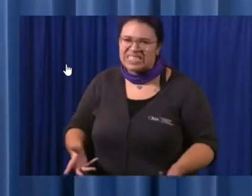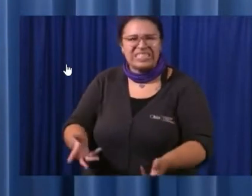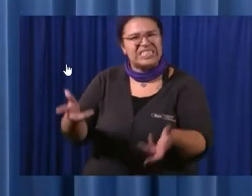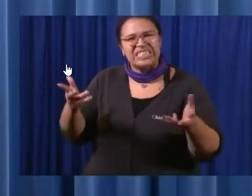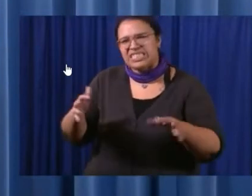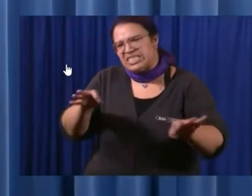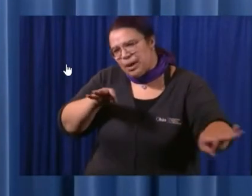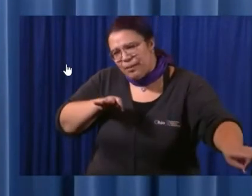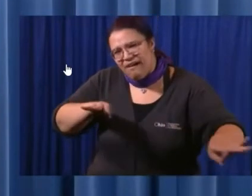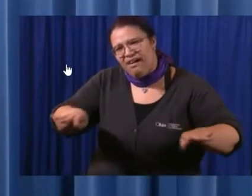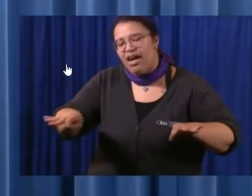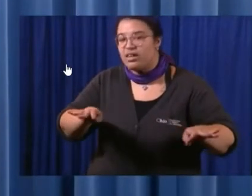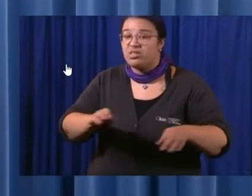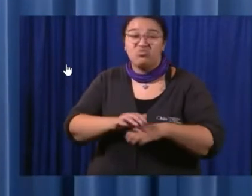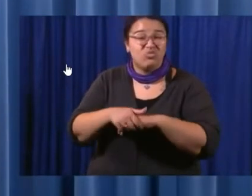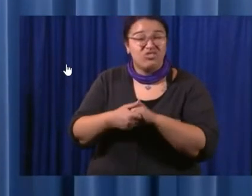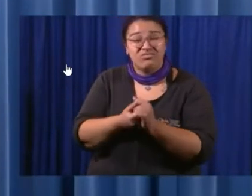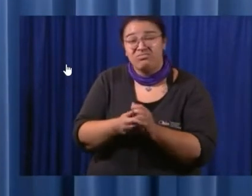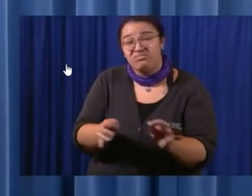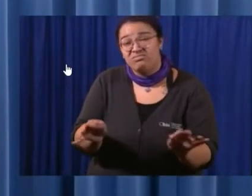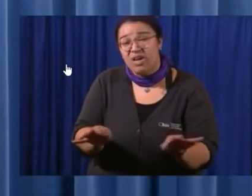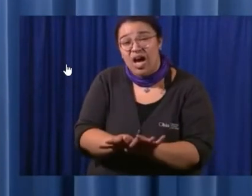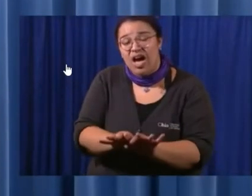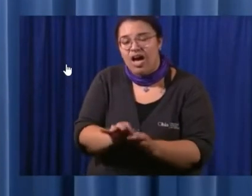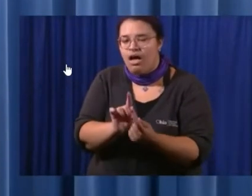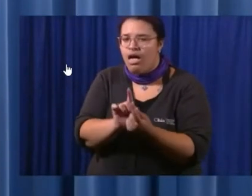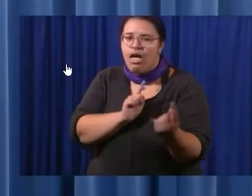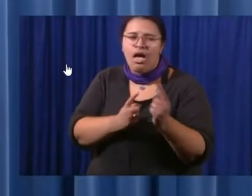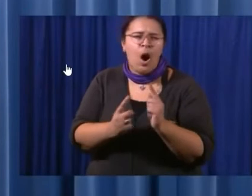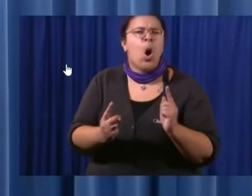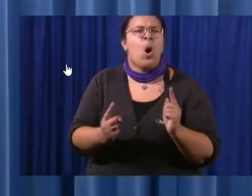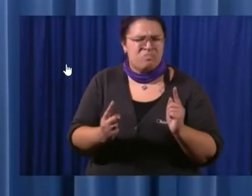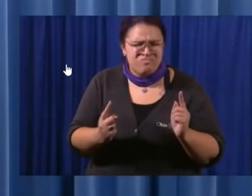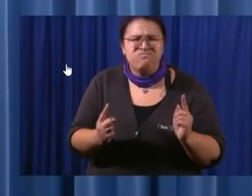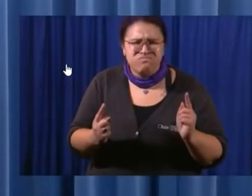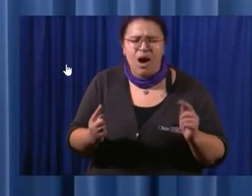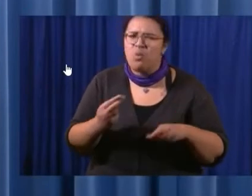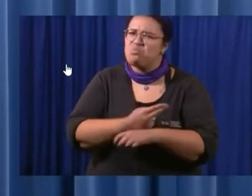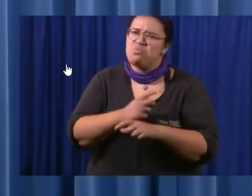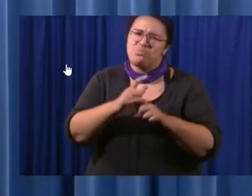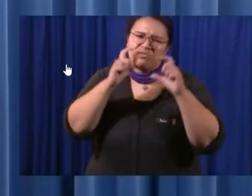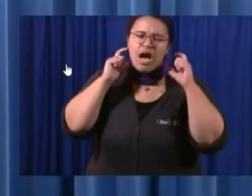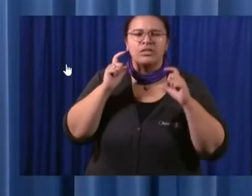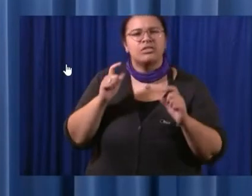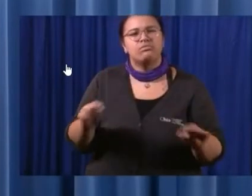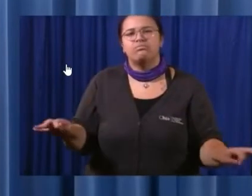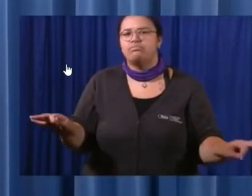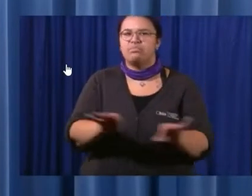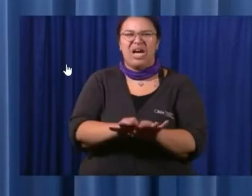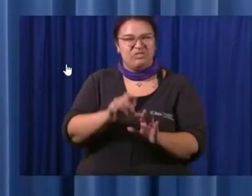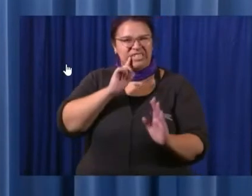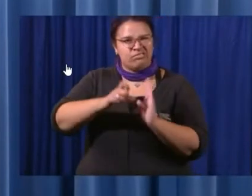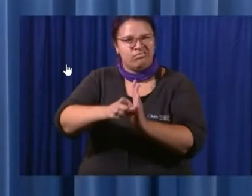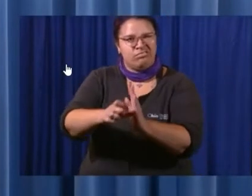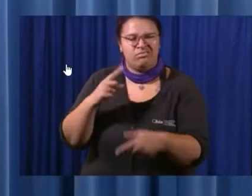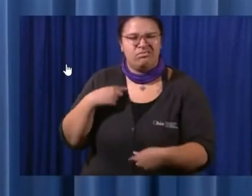the importance of keeping the distance. My belief is that healthcare workers are a lot more